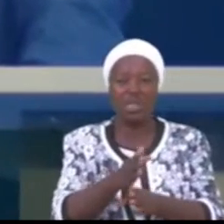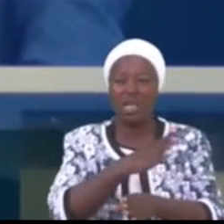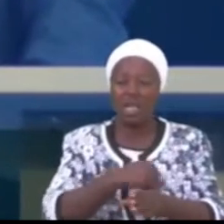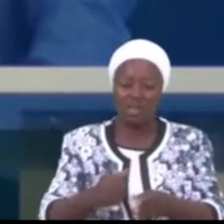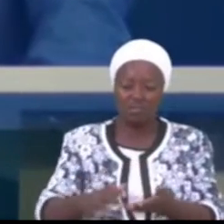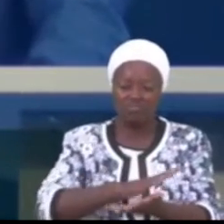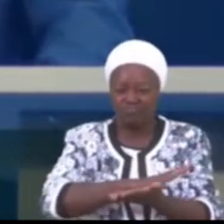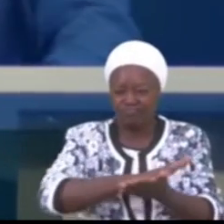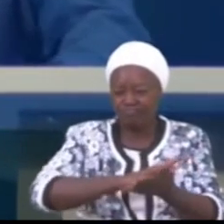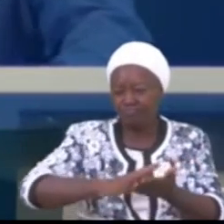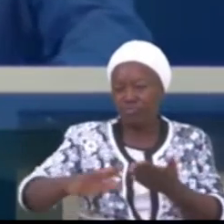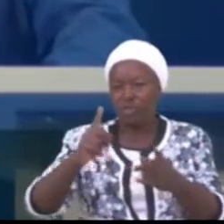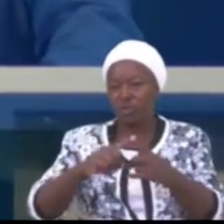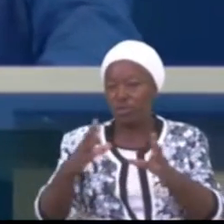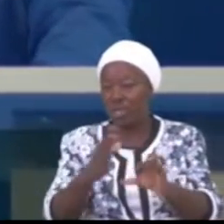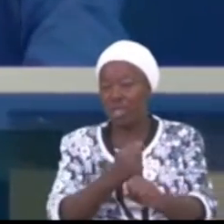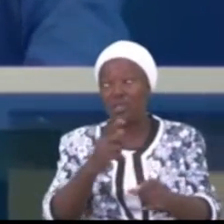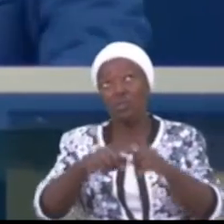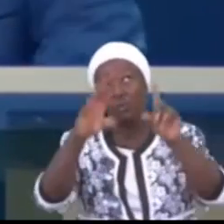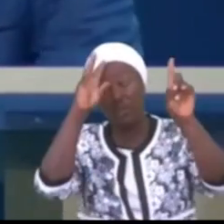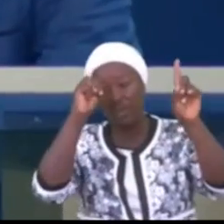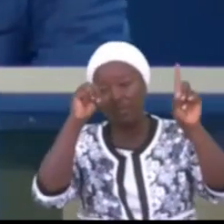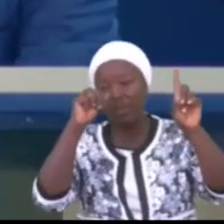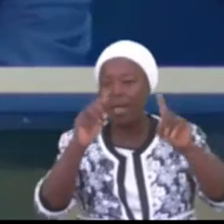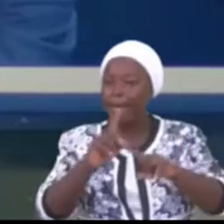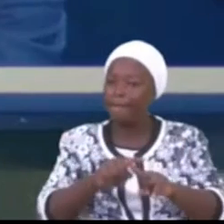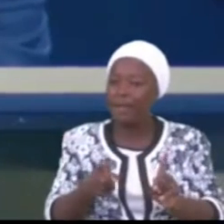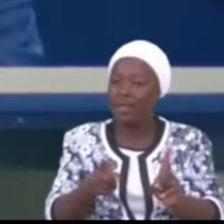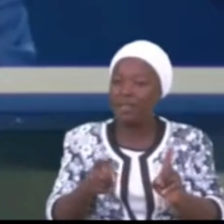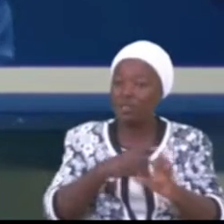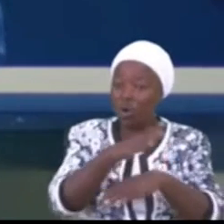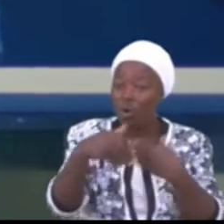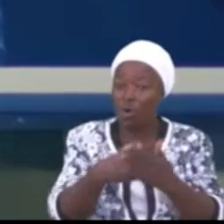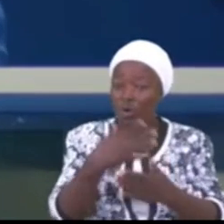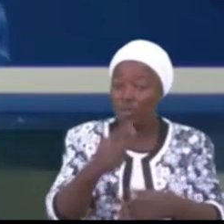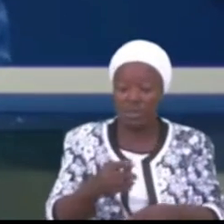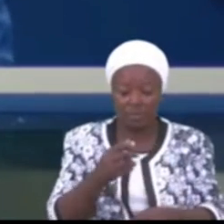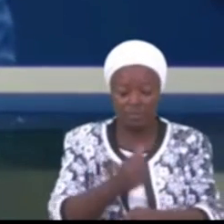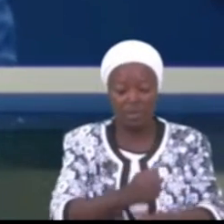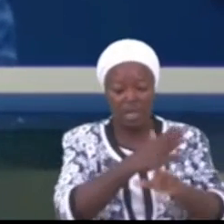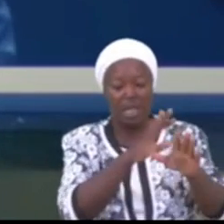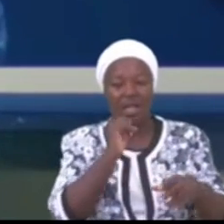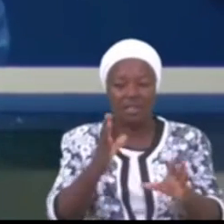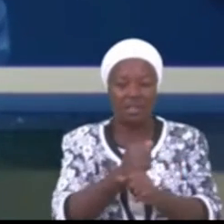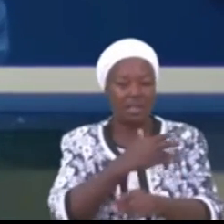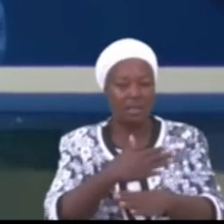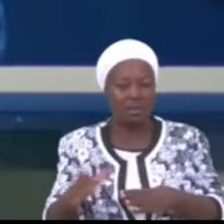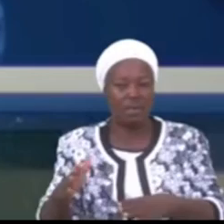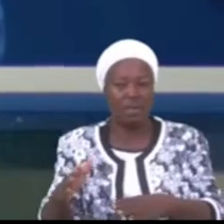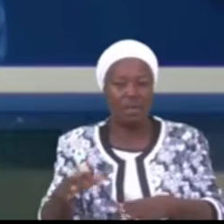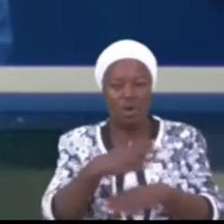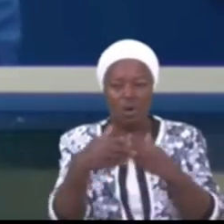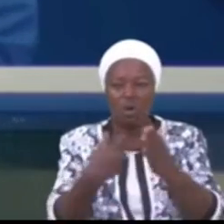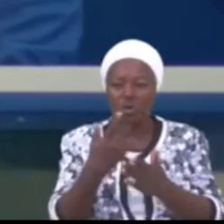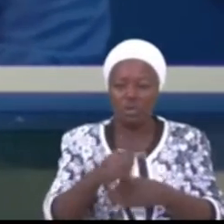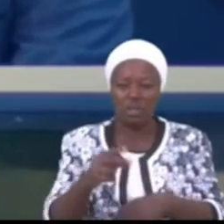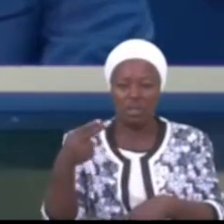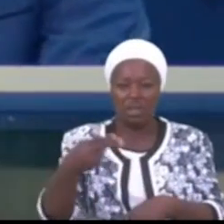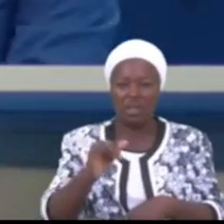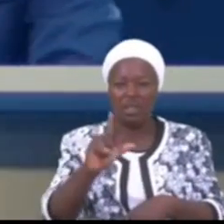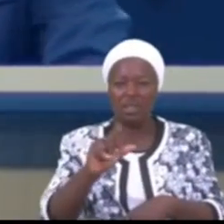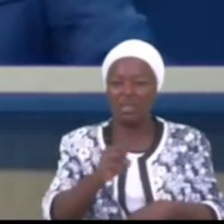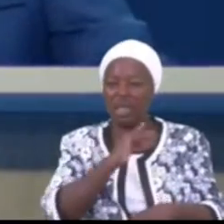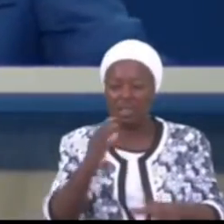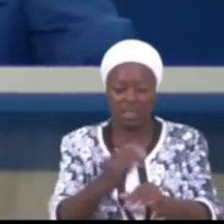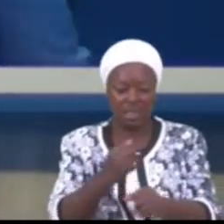smooth to get to him. But all the mountains are taken away. All the hills are taken away. All